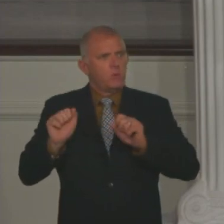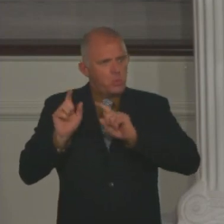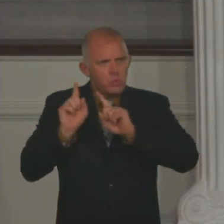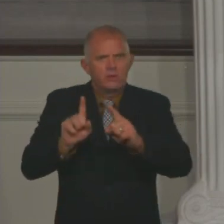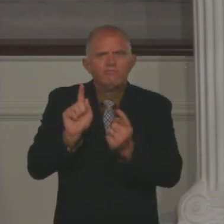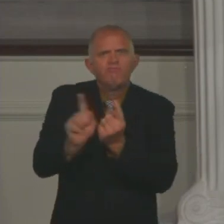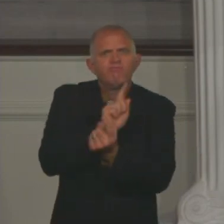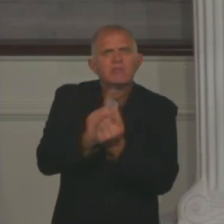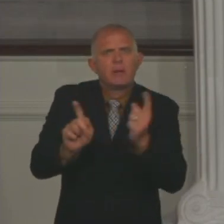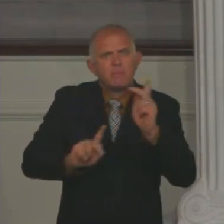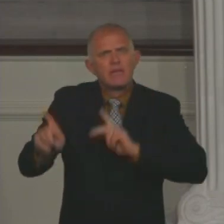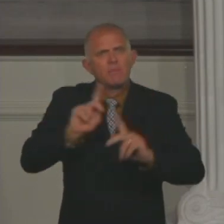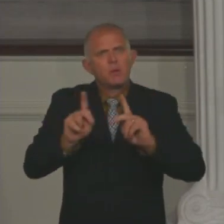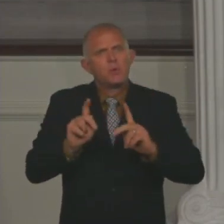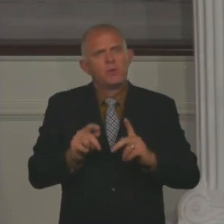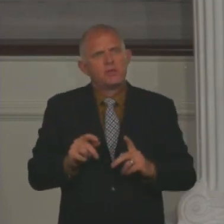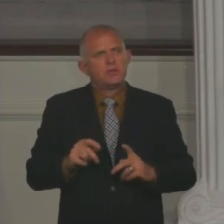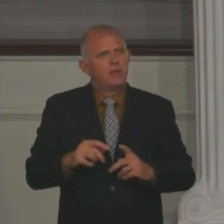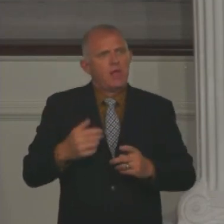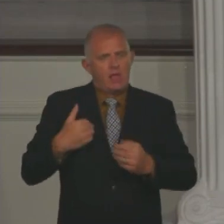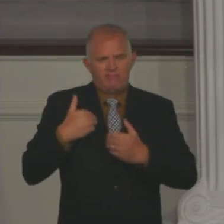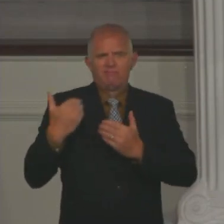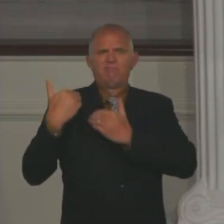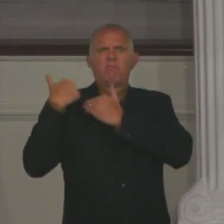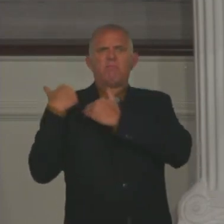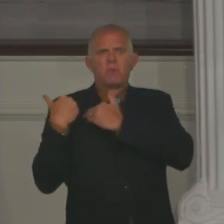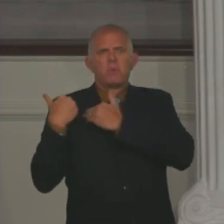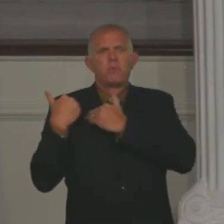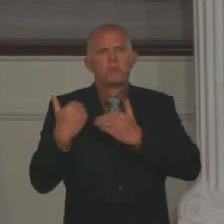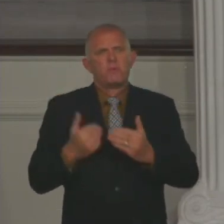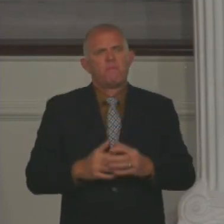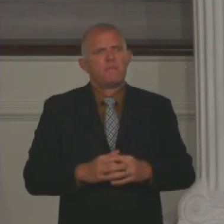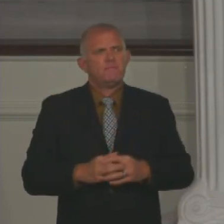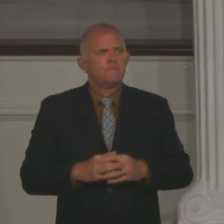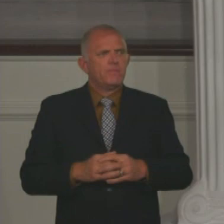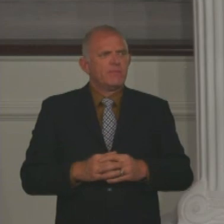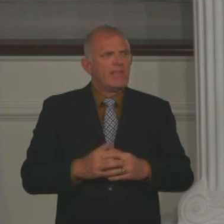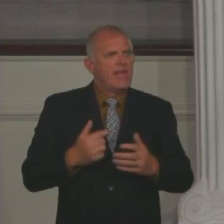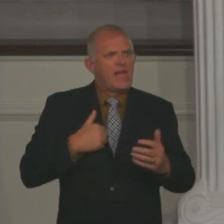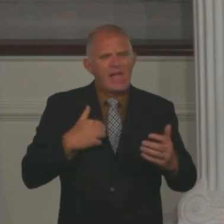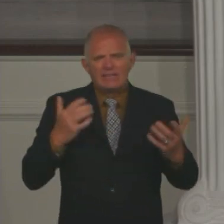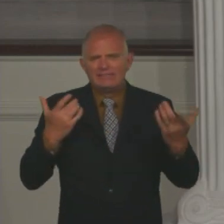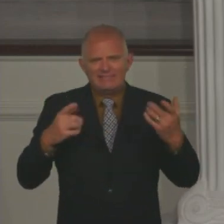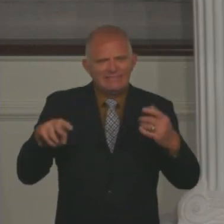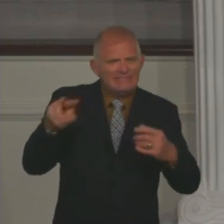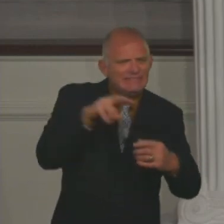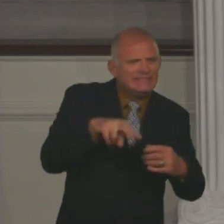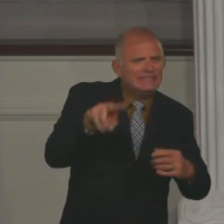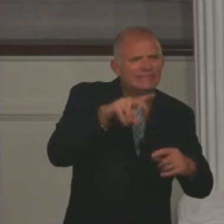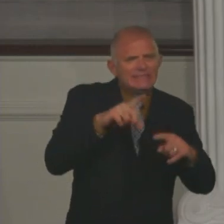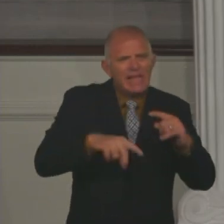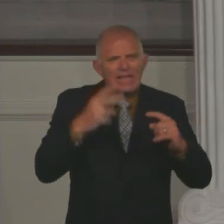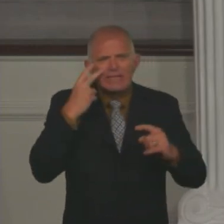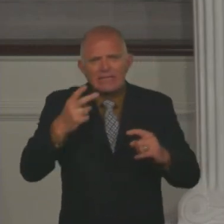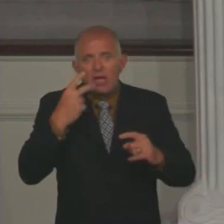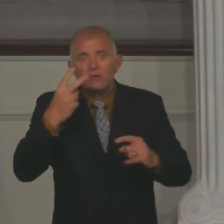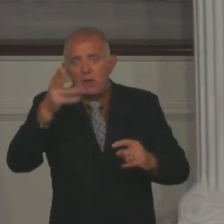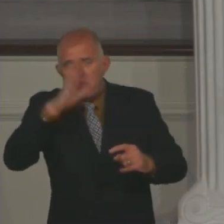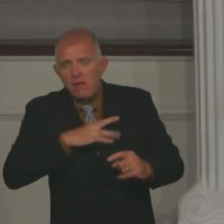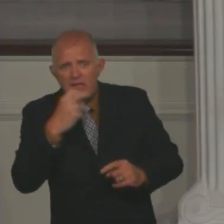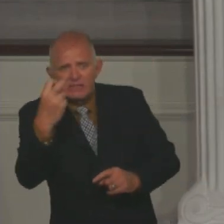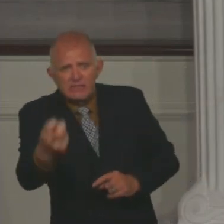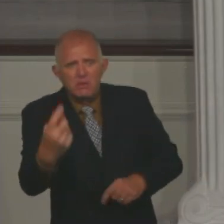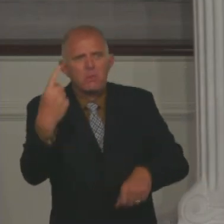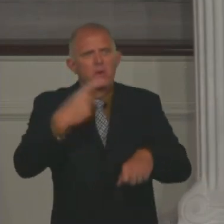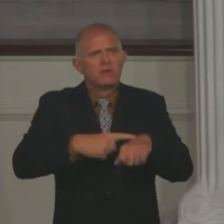on Sunday, and I hope this didn't happen. I couldn't see good enough. But there was a man sitting by himself, a first-time visitor. There's a